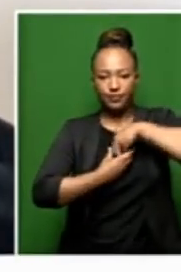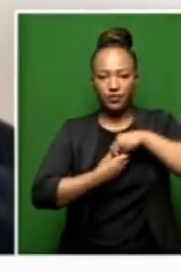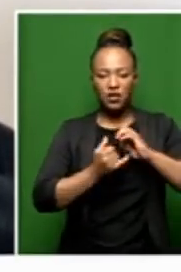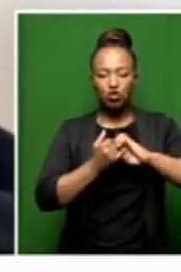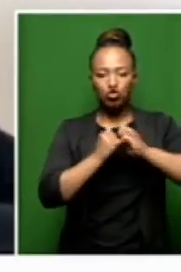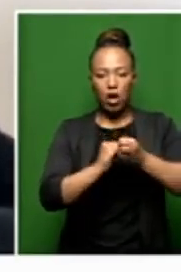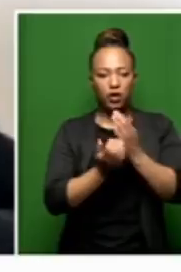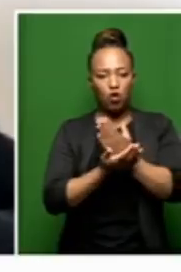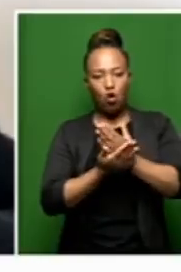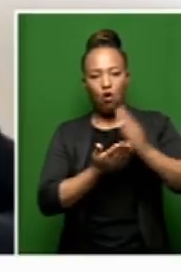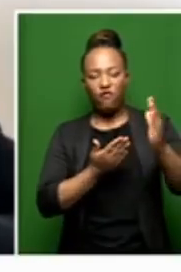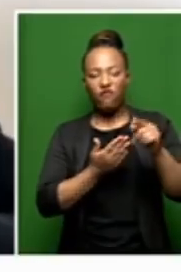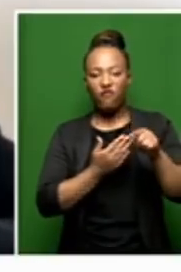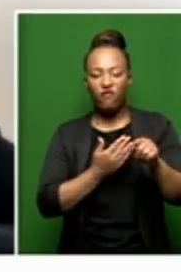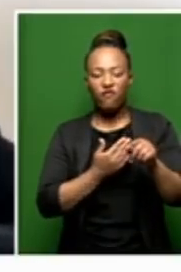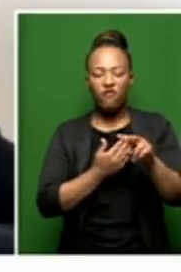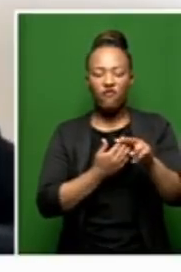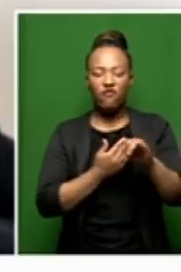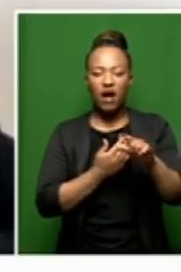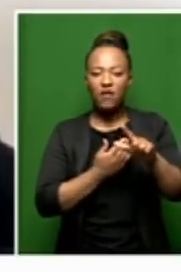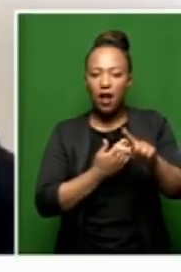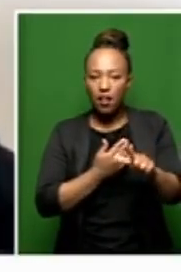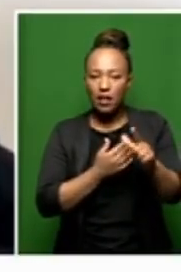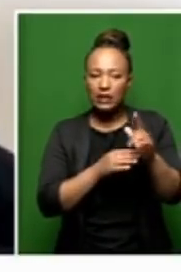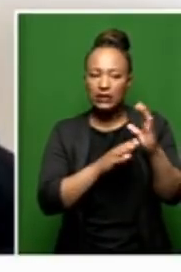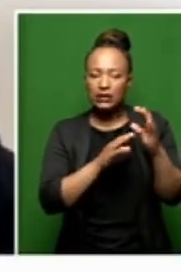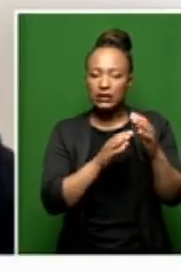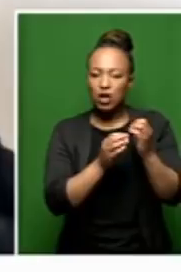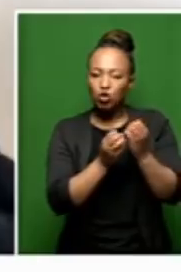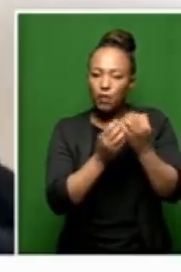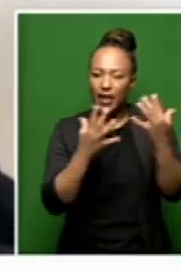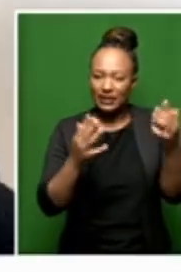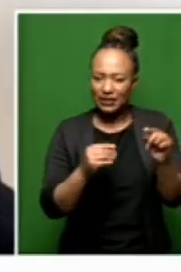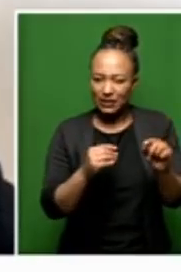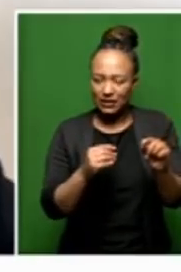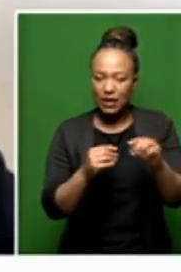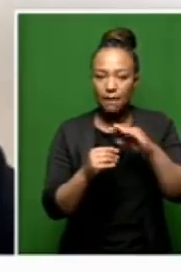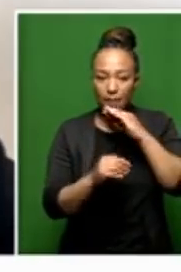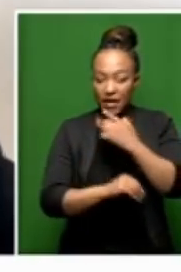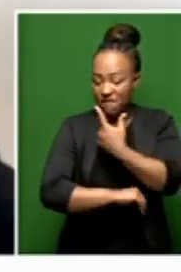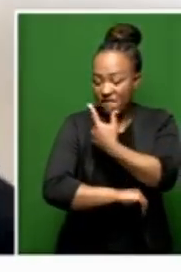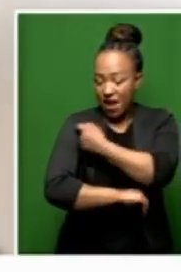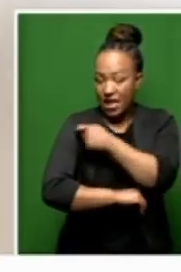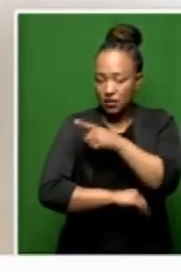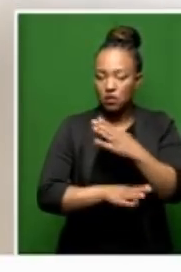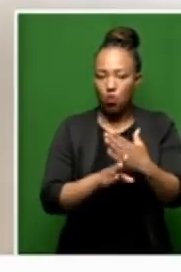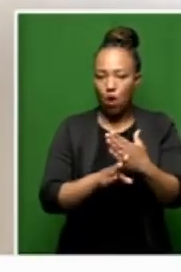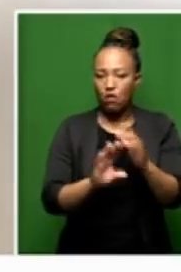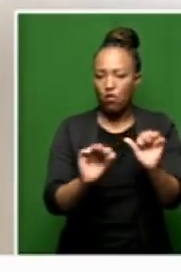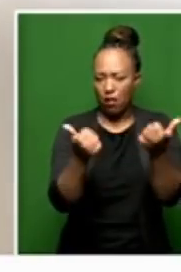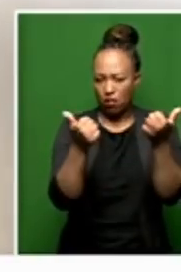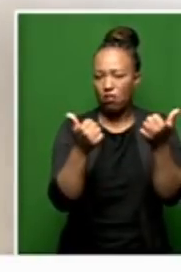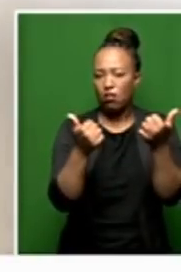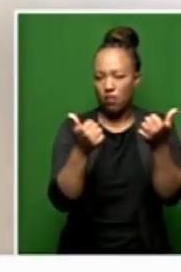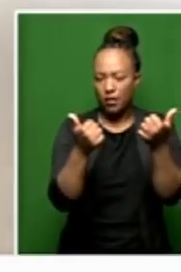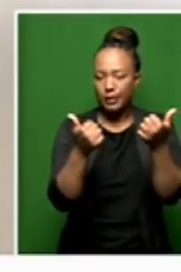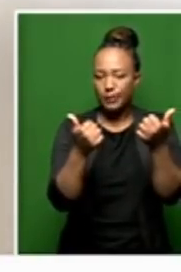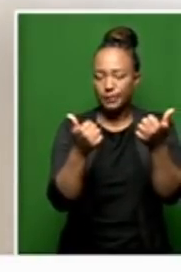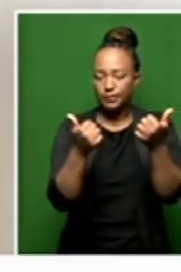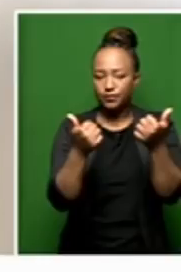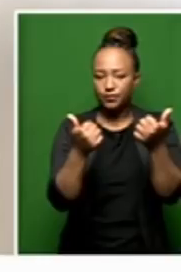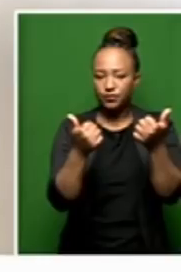overcoming what we call the viral load of the virus, which means that the vaccines are very effective. Specifically, so breakthrough